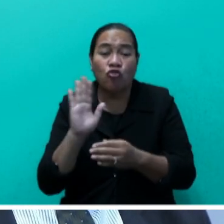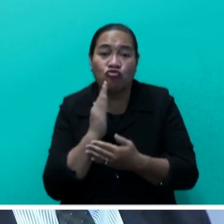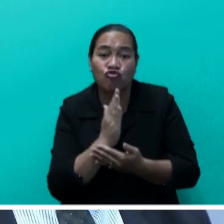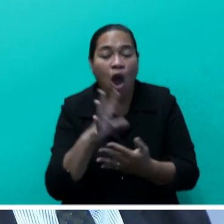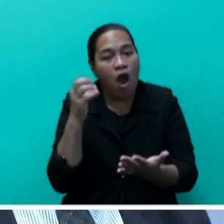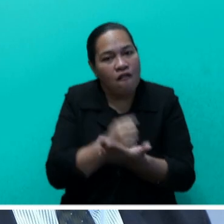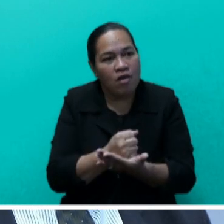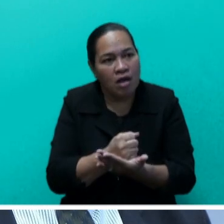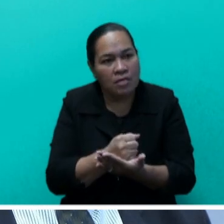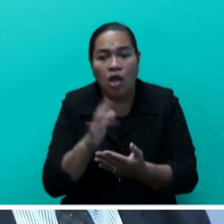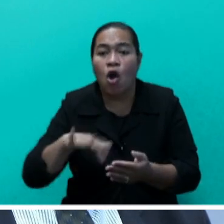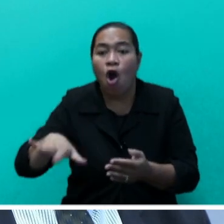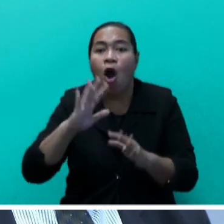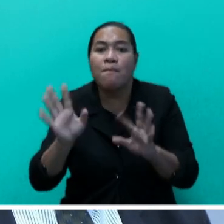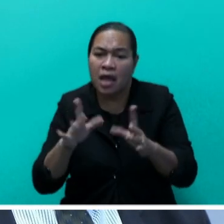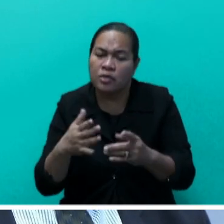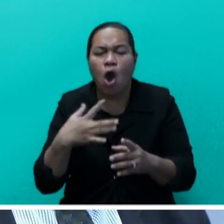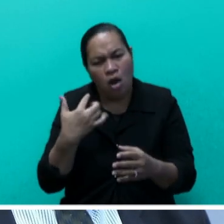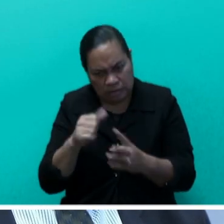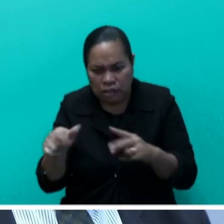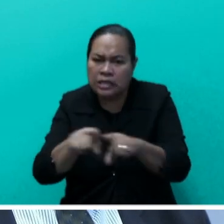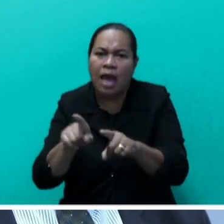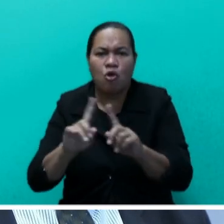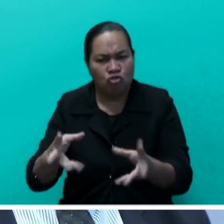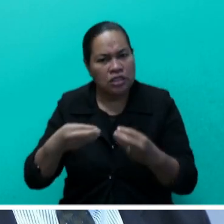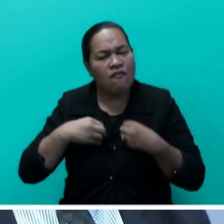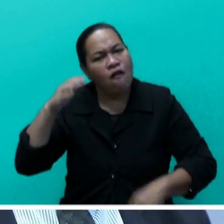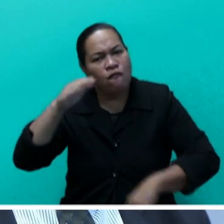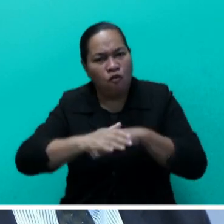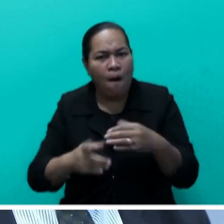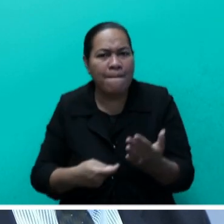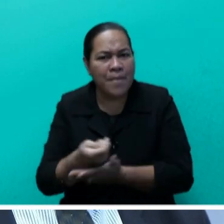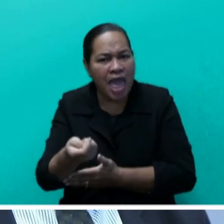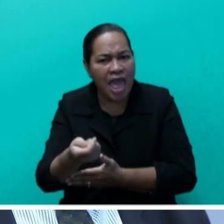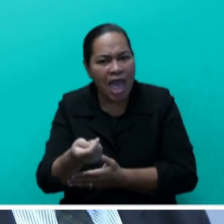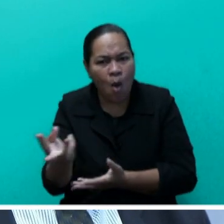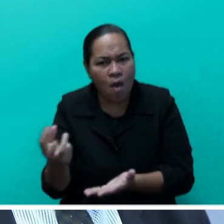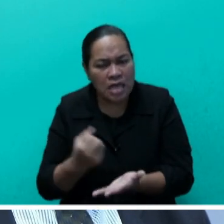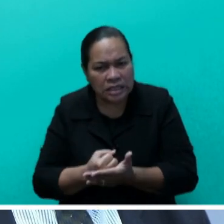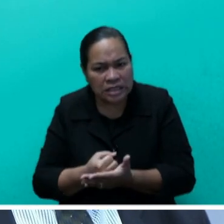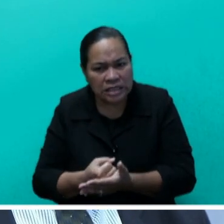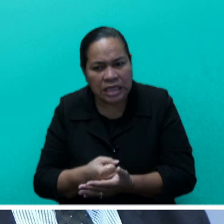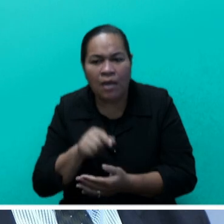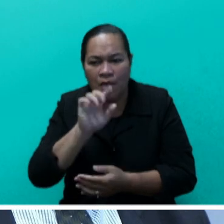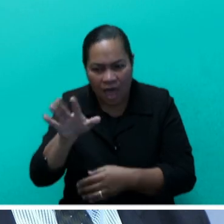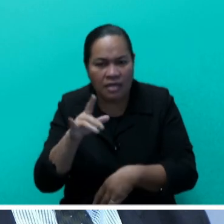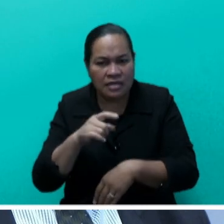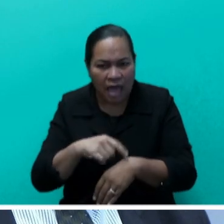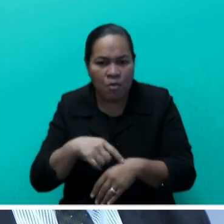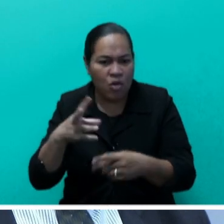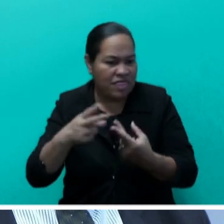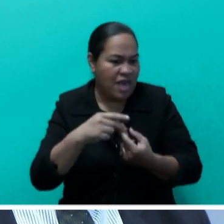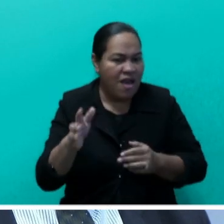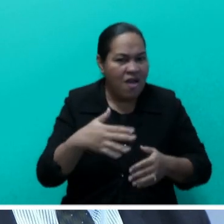that all the Ndrua players were also receiving their full paid Ndrua salary as their time with the Flying